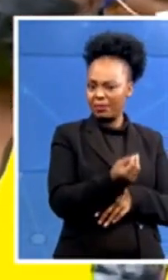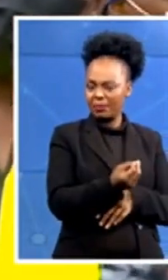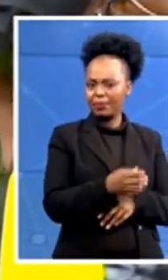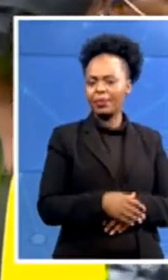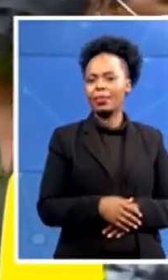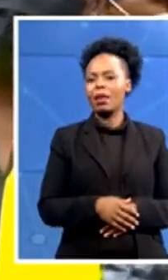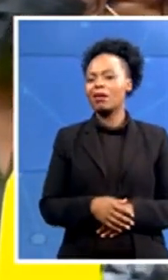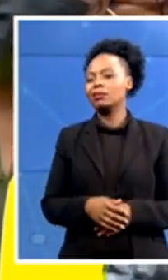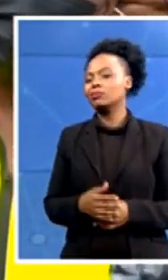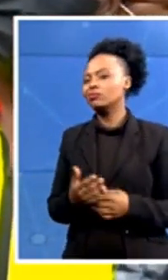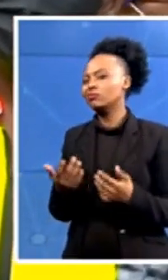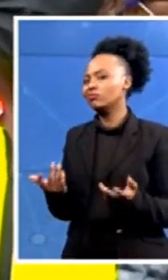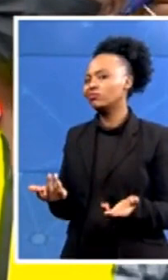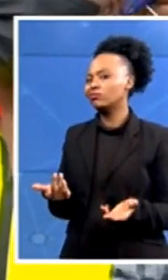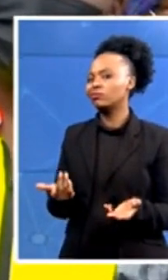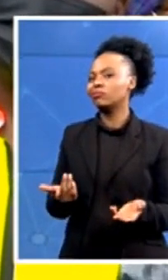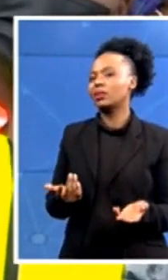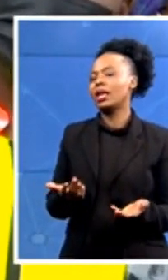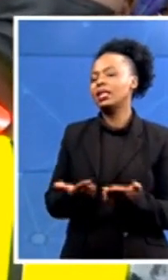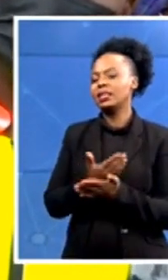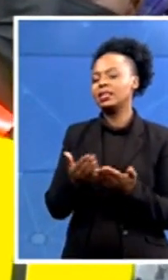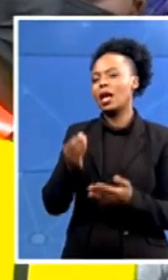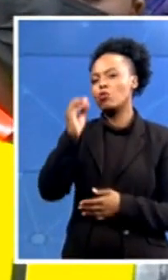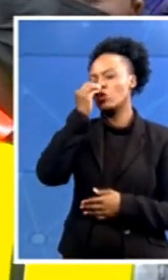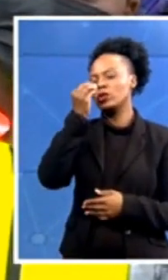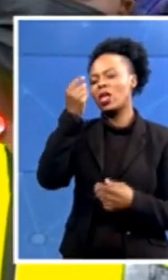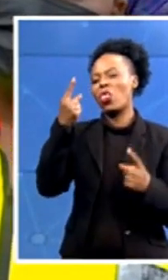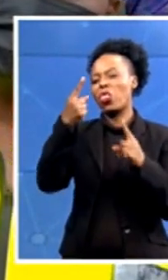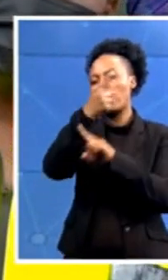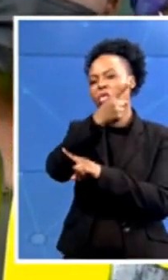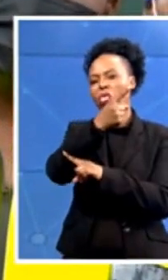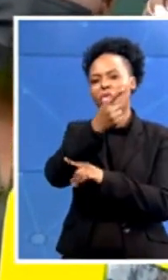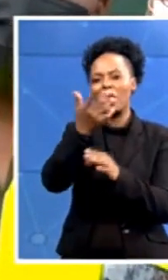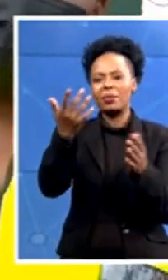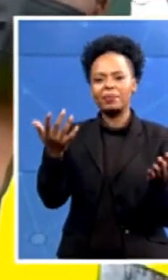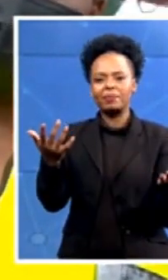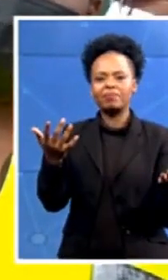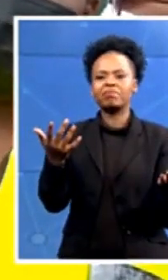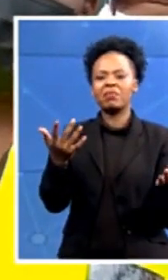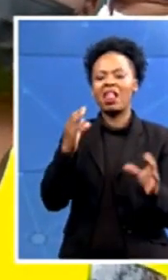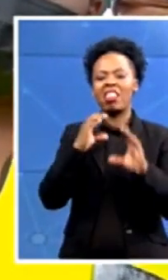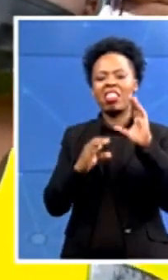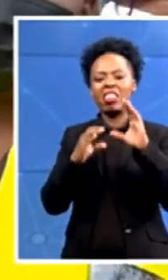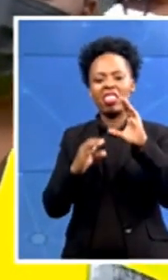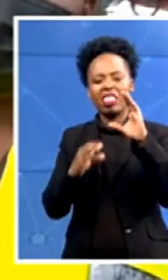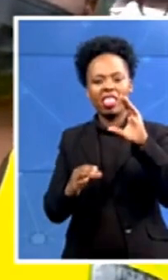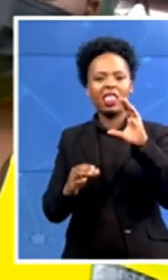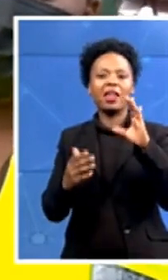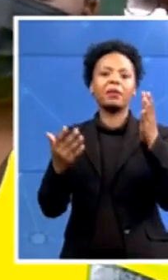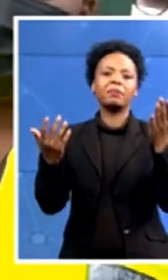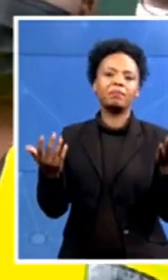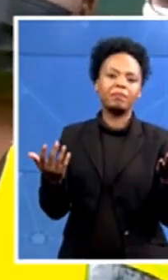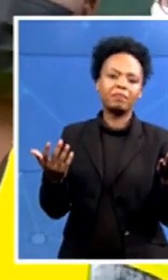misleading news. Despite all our attempt to spread the correct message, you still hear a lot of